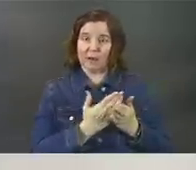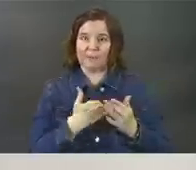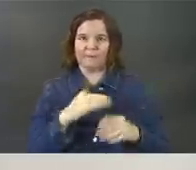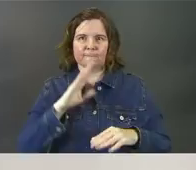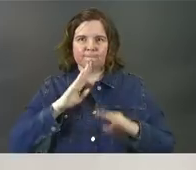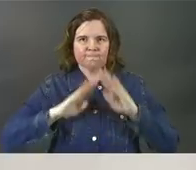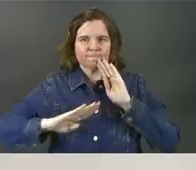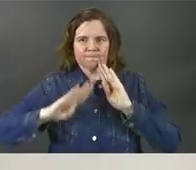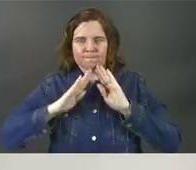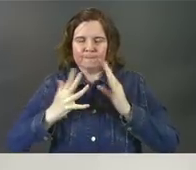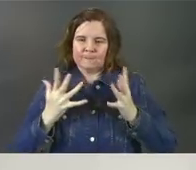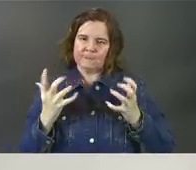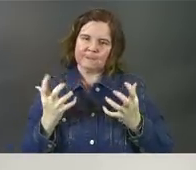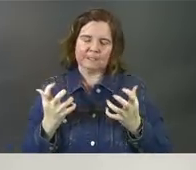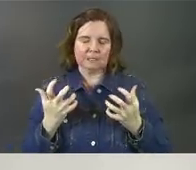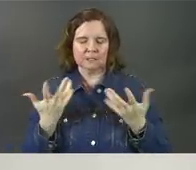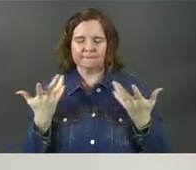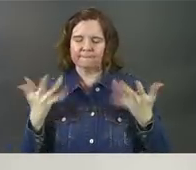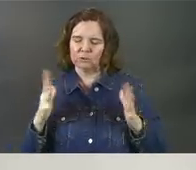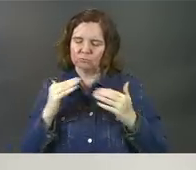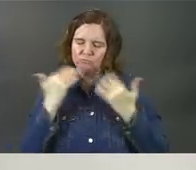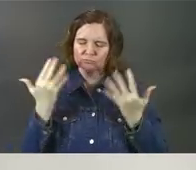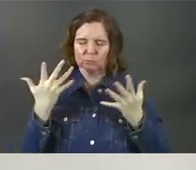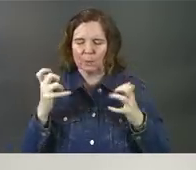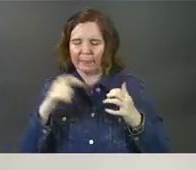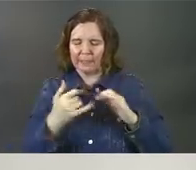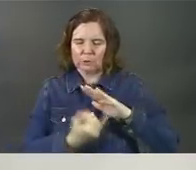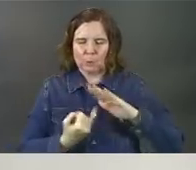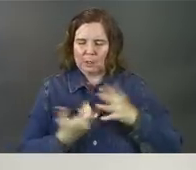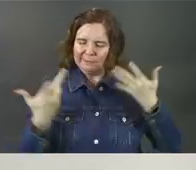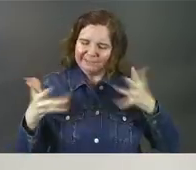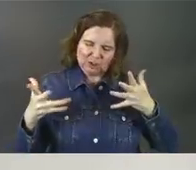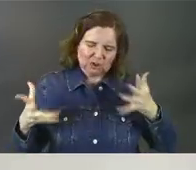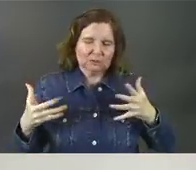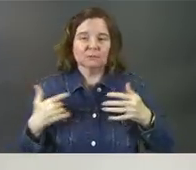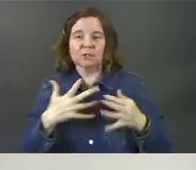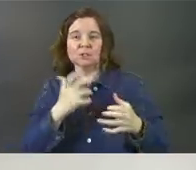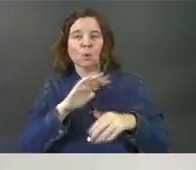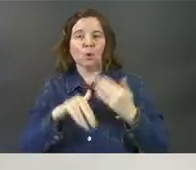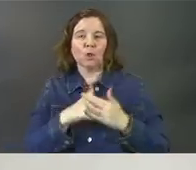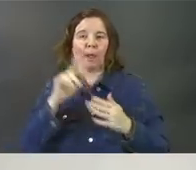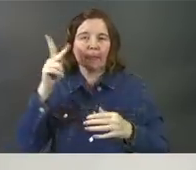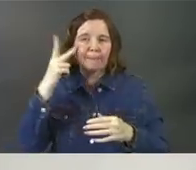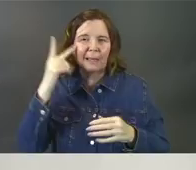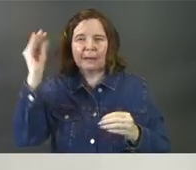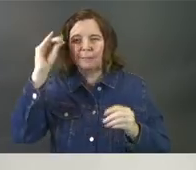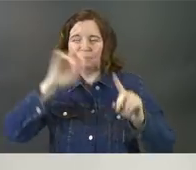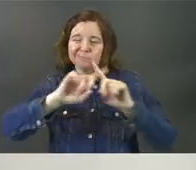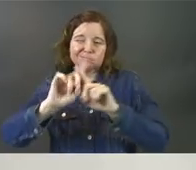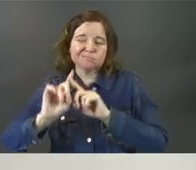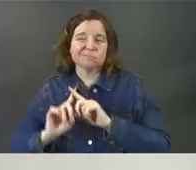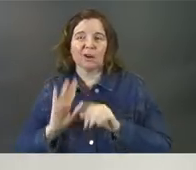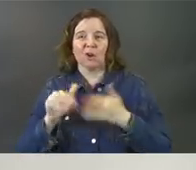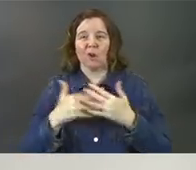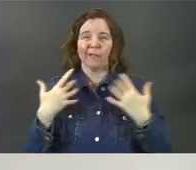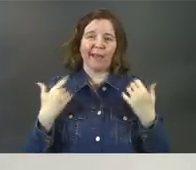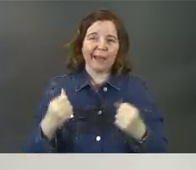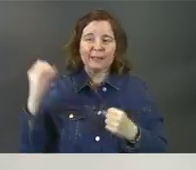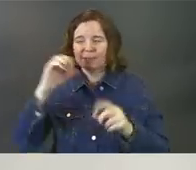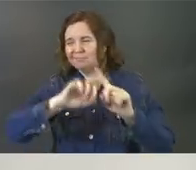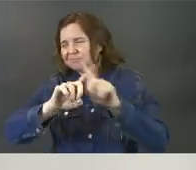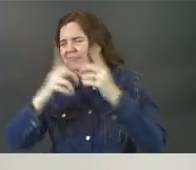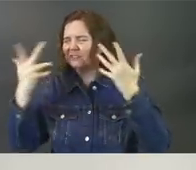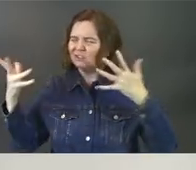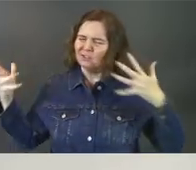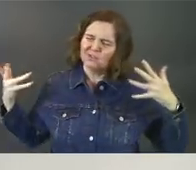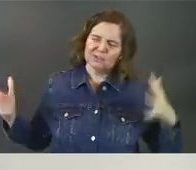of frustration and you are just so done with this quarantine thing, and you're done with all the political opinions out there and all the health opinions that